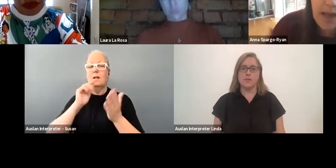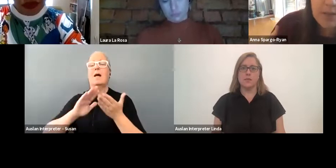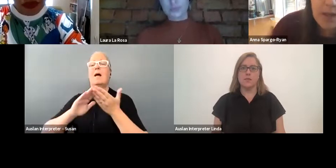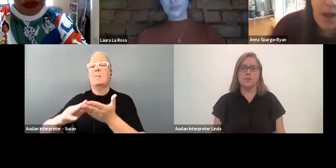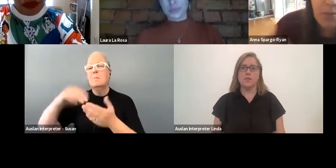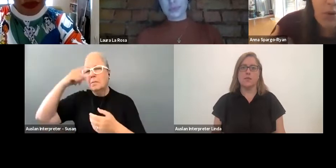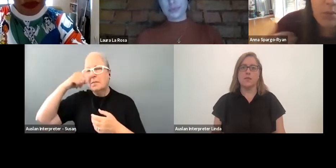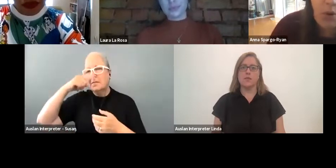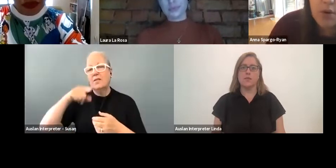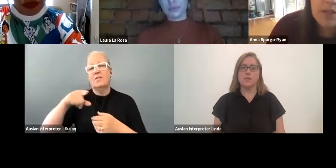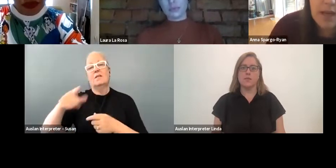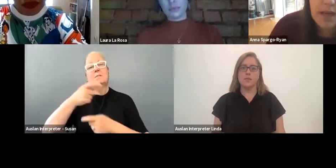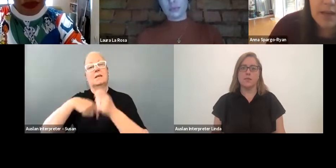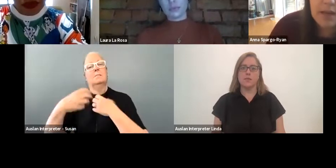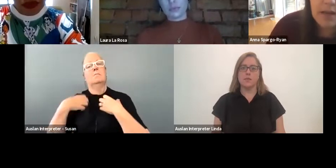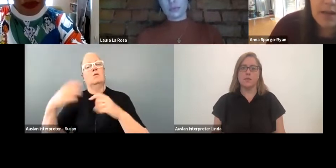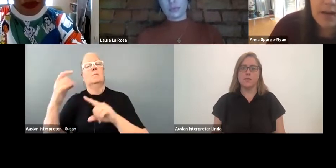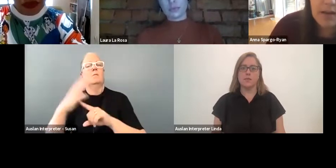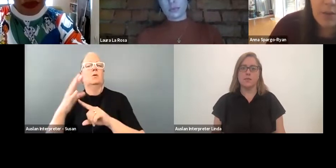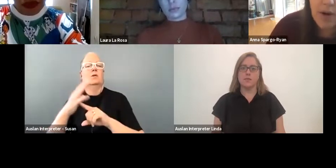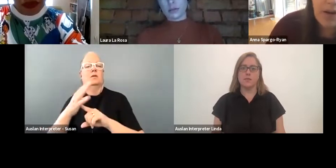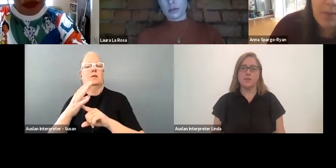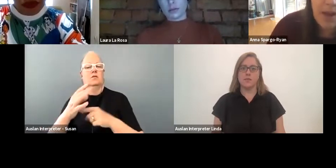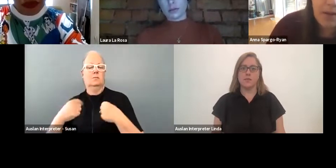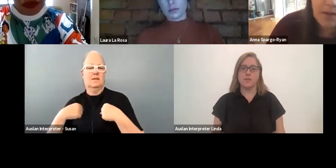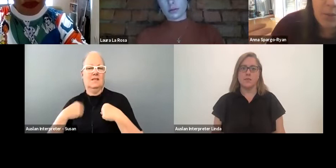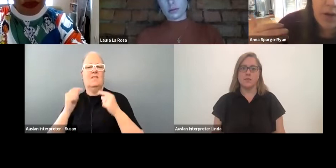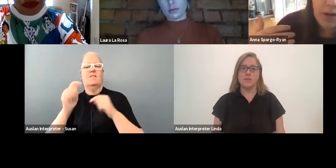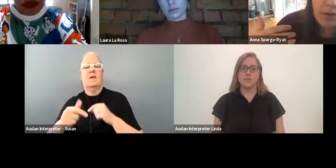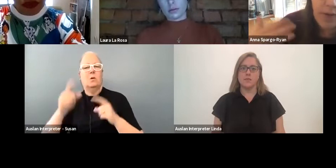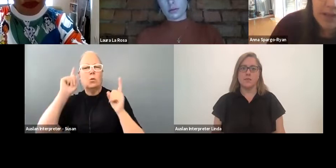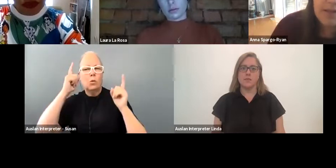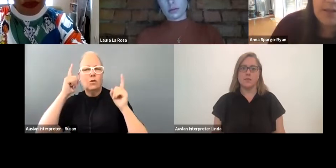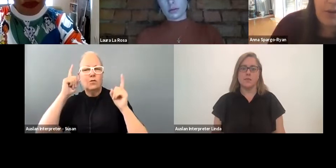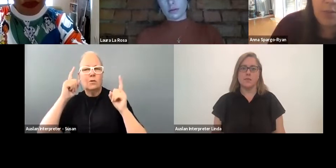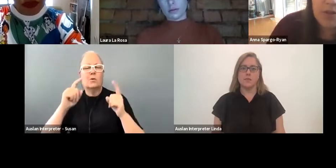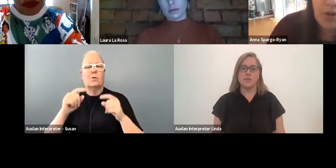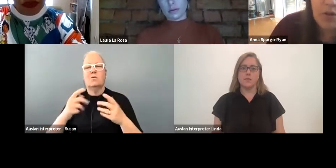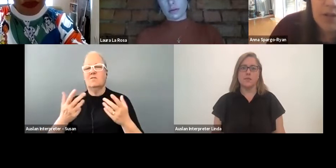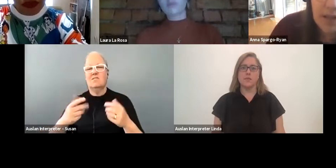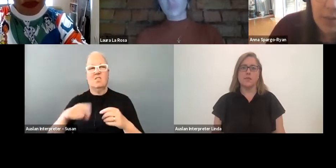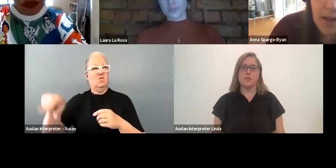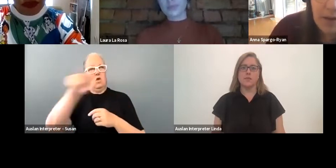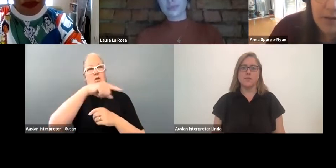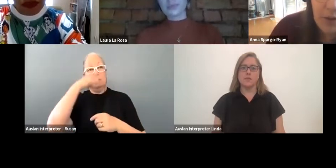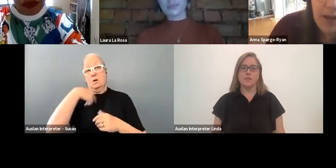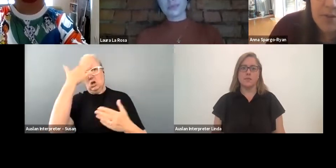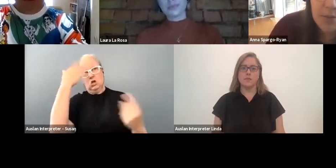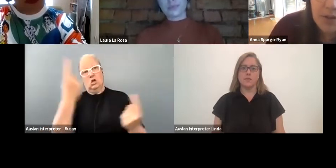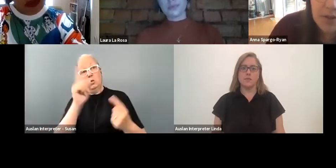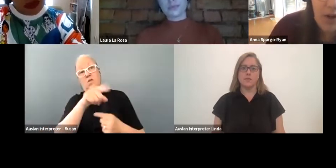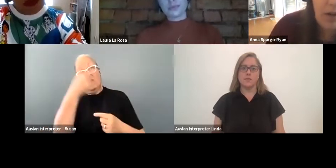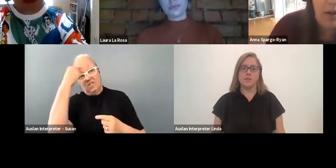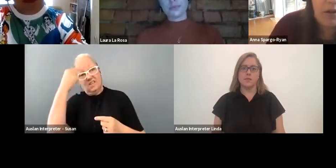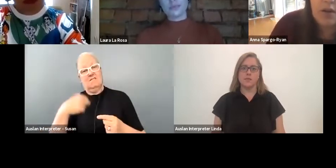And that has become more important to me than worrying about what faceless anonymous trolls think about who I am